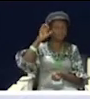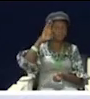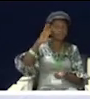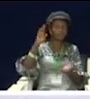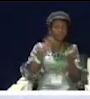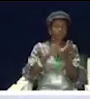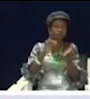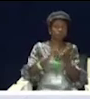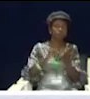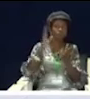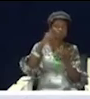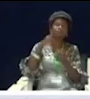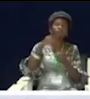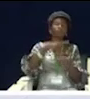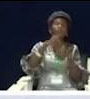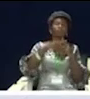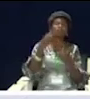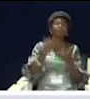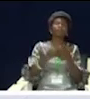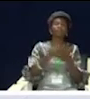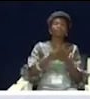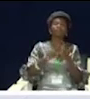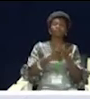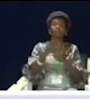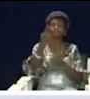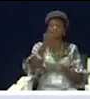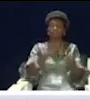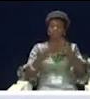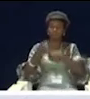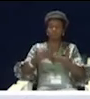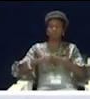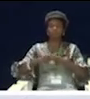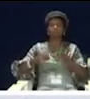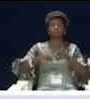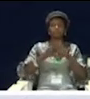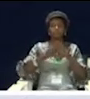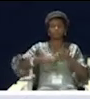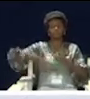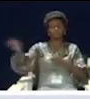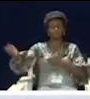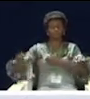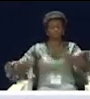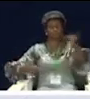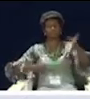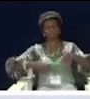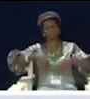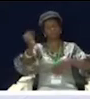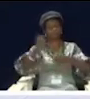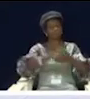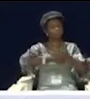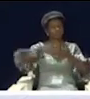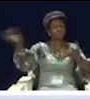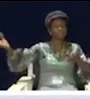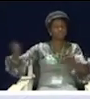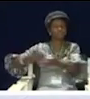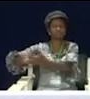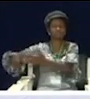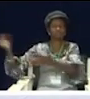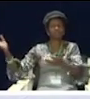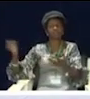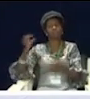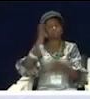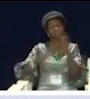him, when the money begins to come, begin to scatter it. If